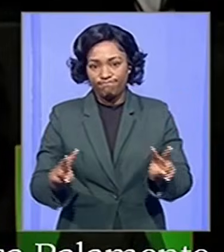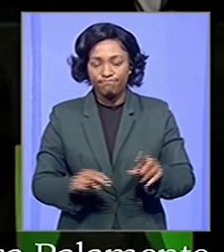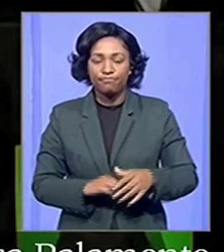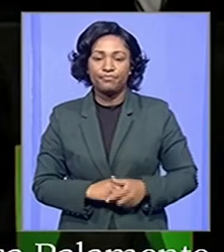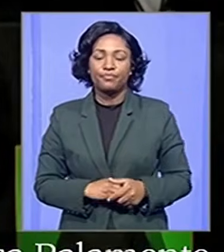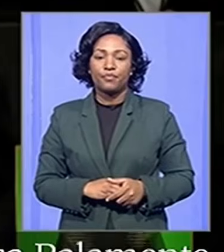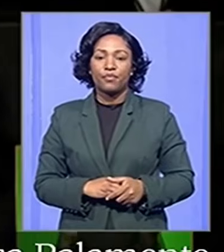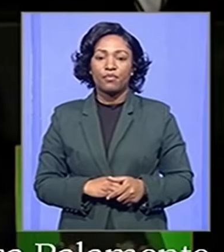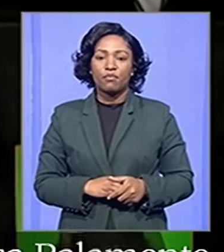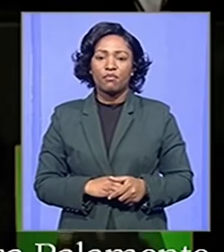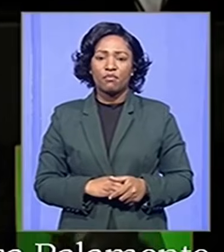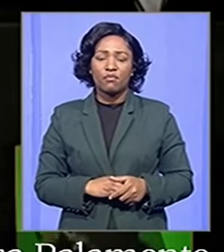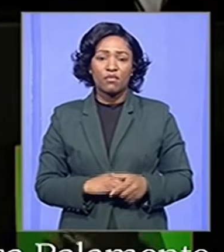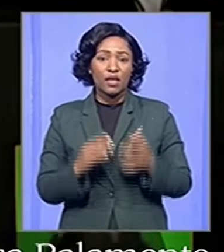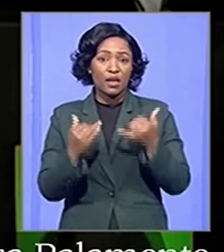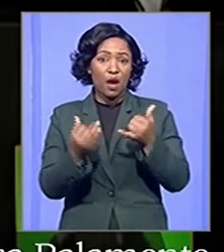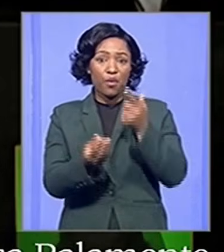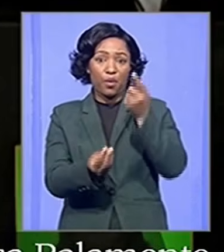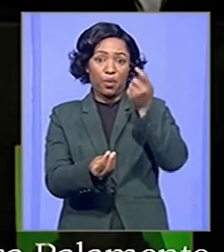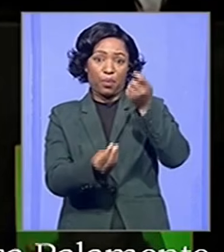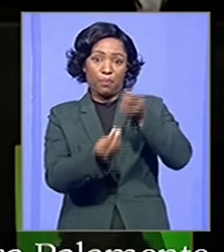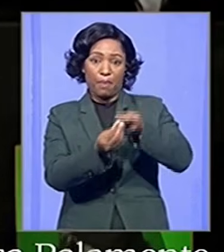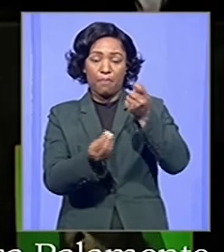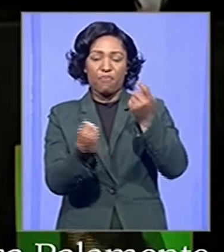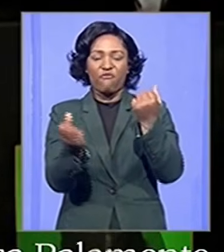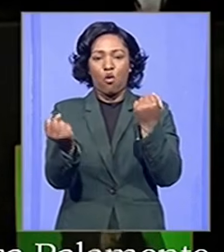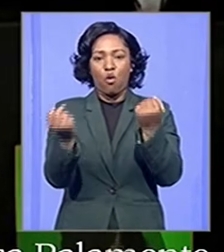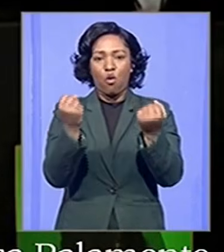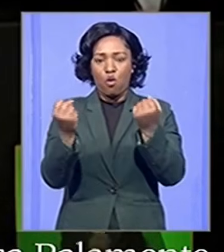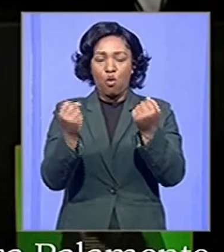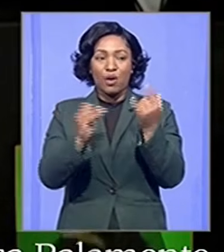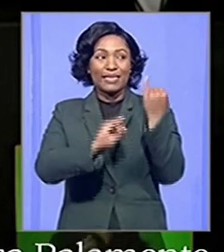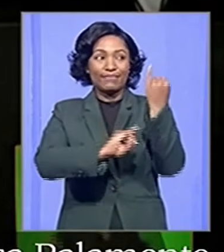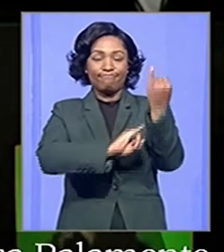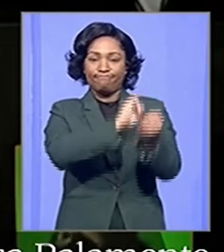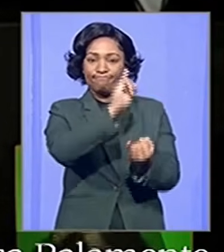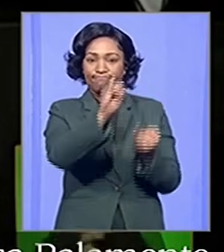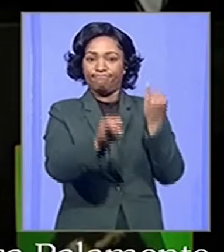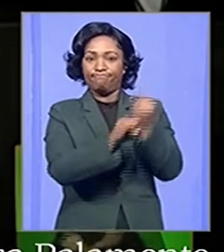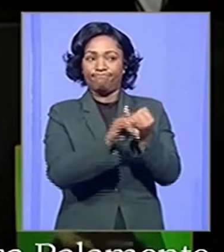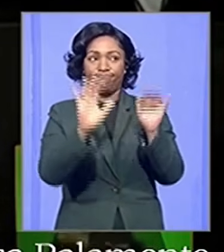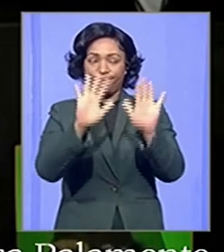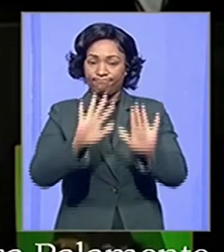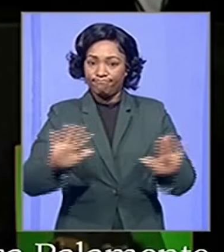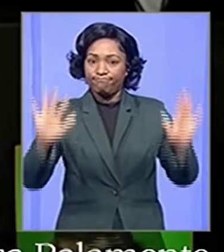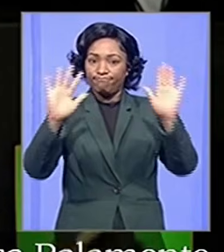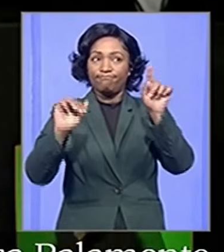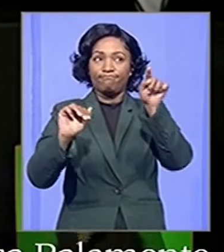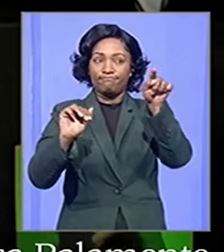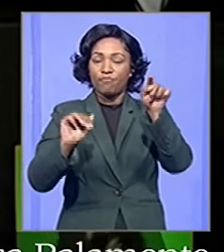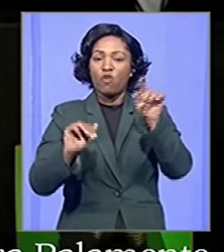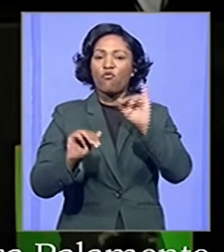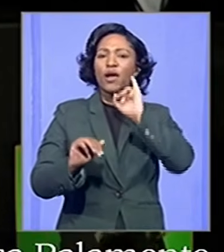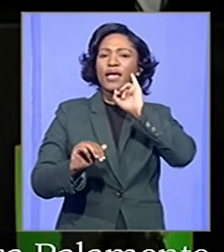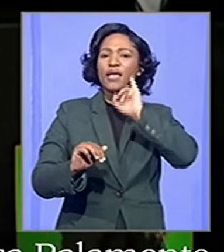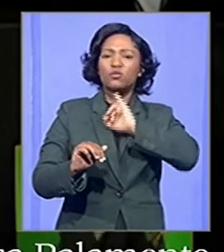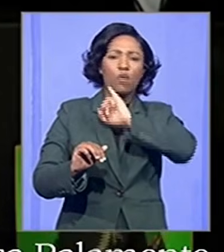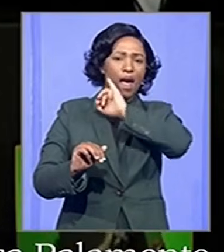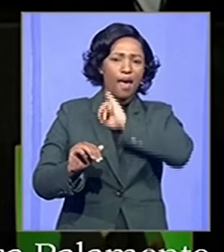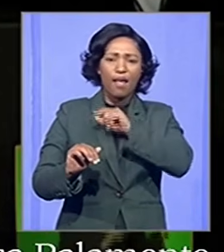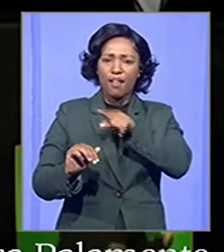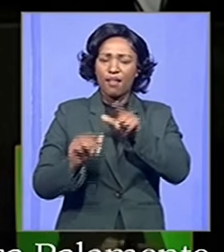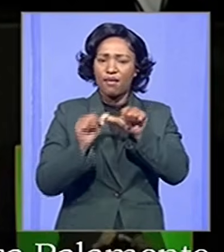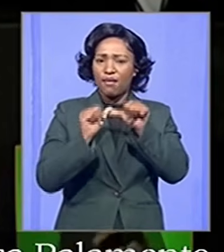latest ruling indicates is that international momentum against Israel's continued violations